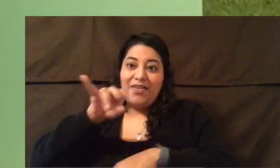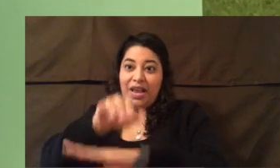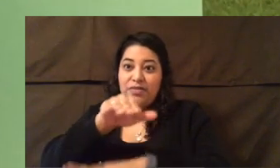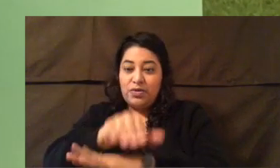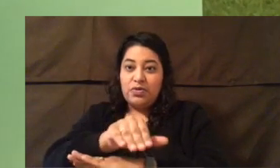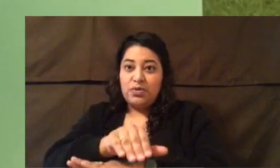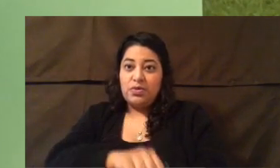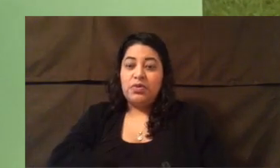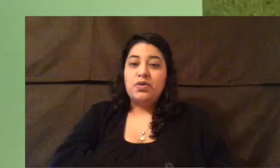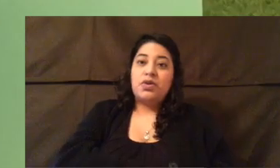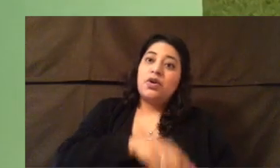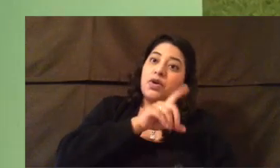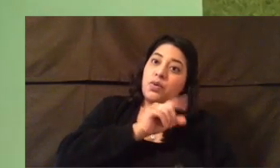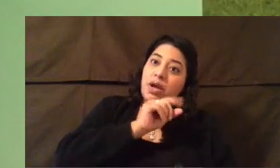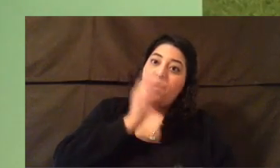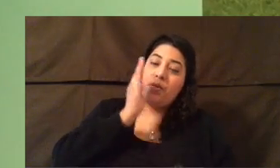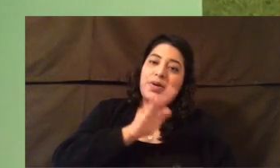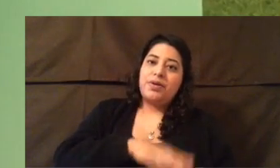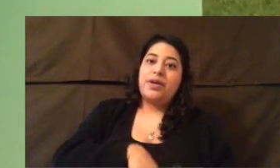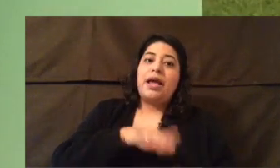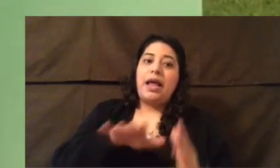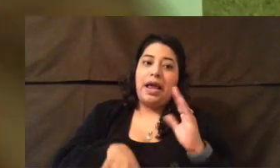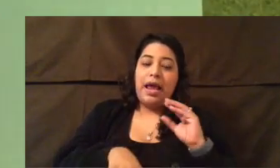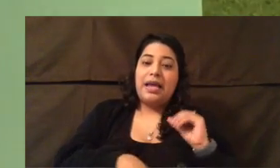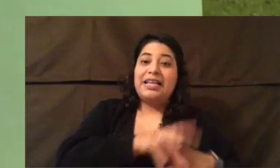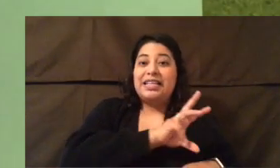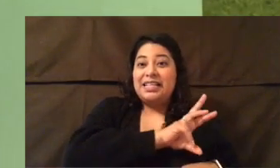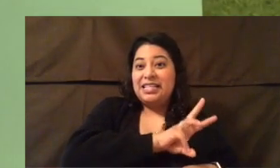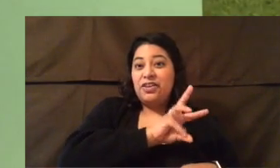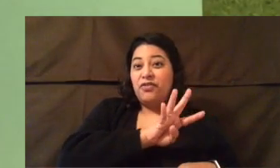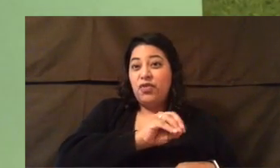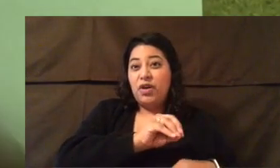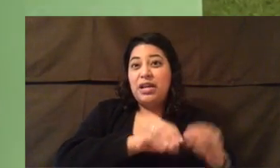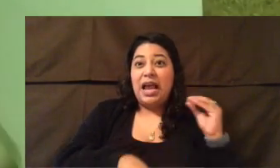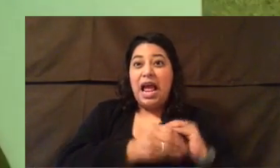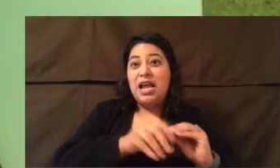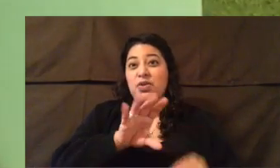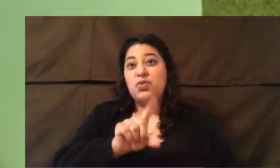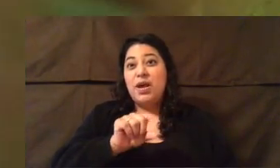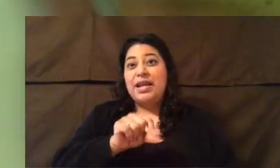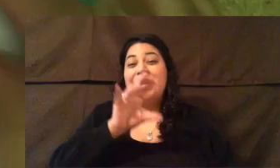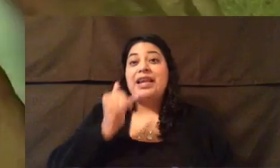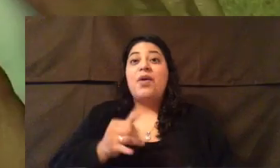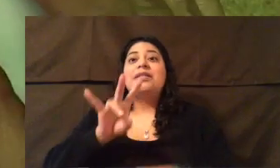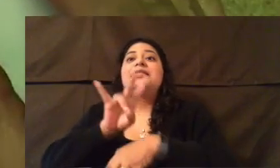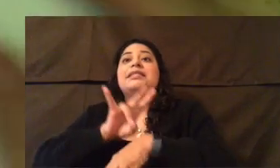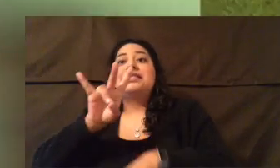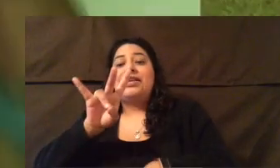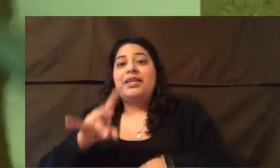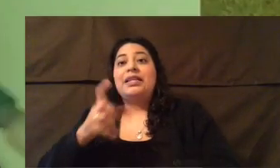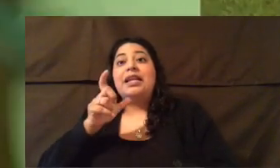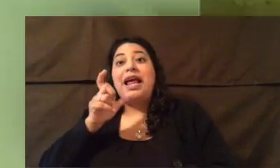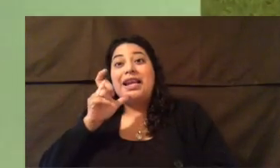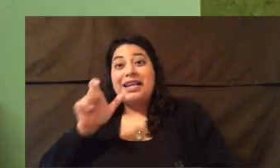p.m., okay? 20 minutes is going to get me to 7 p.m. I've used that 20 minutes. Guess